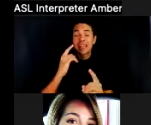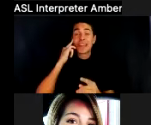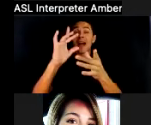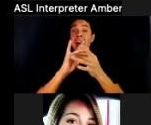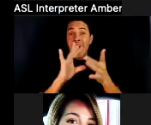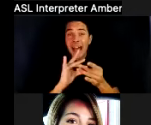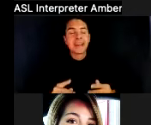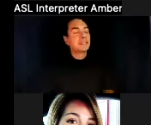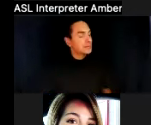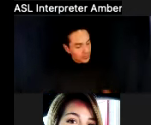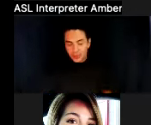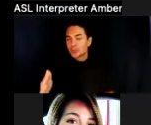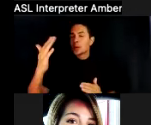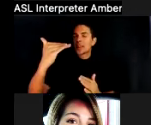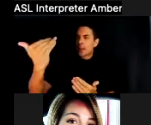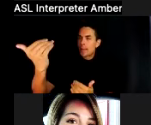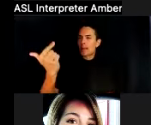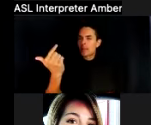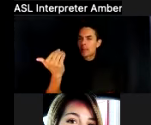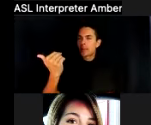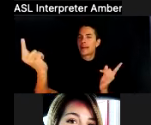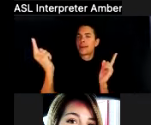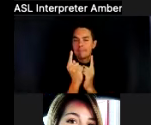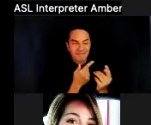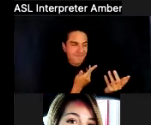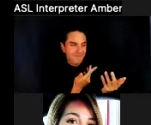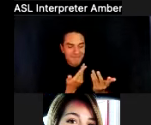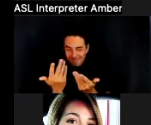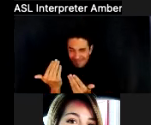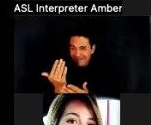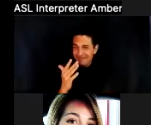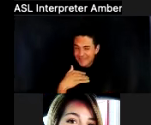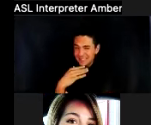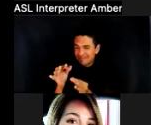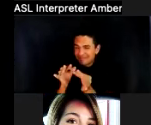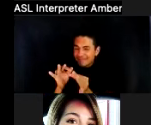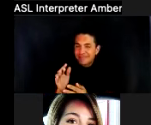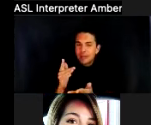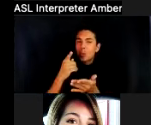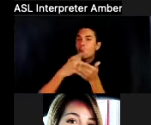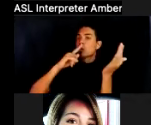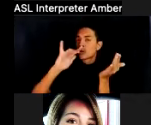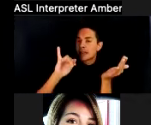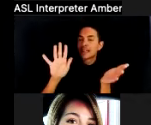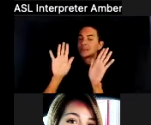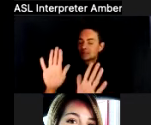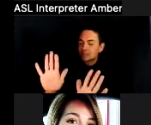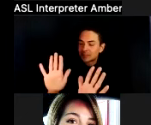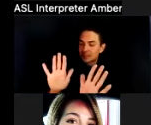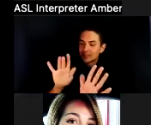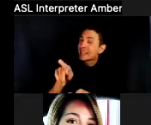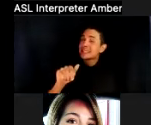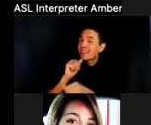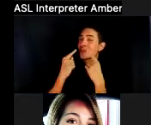And sort of what does that look like, right? Like being able to say like, okay, no, like this doesn't work for